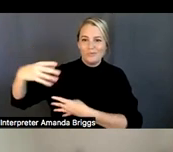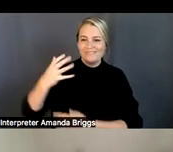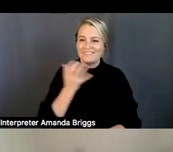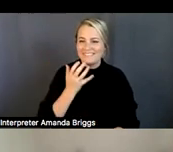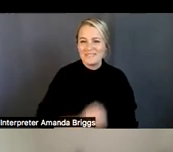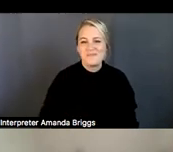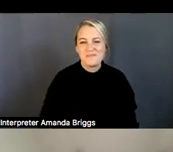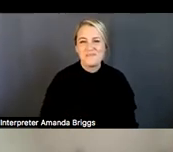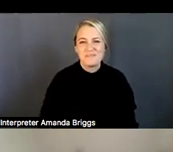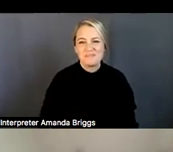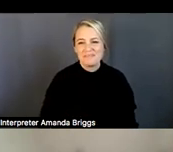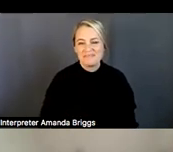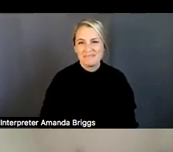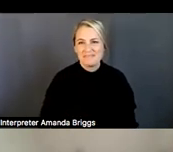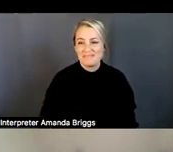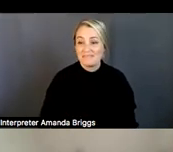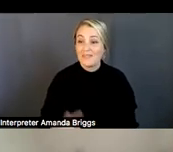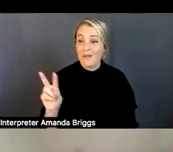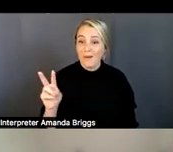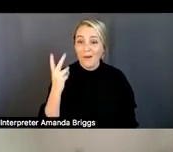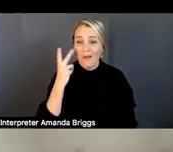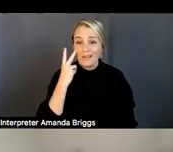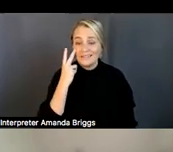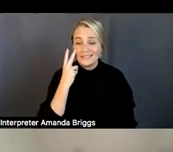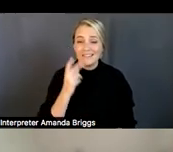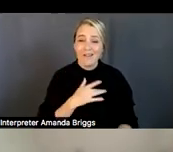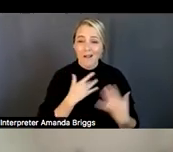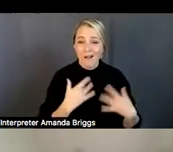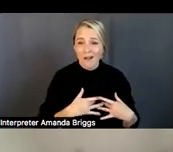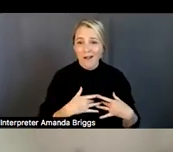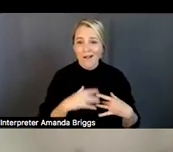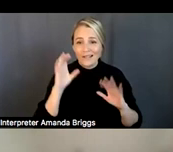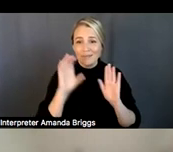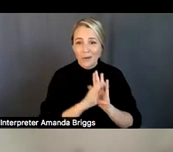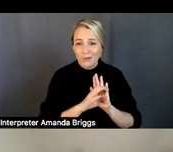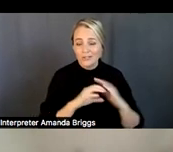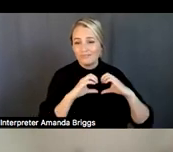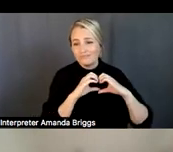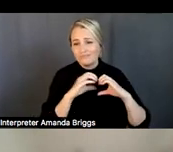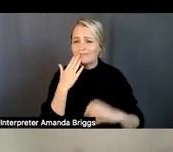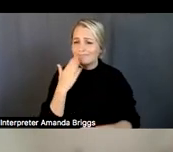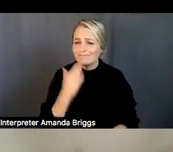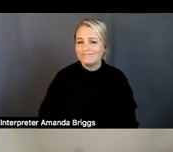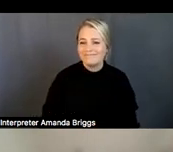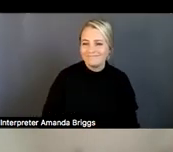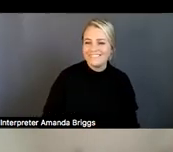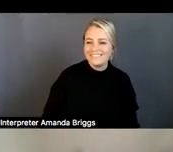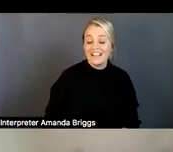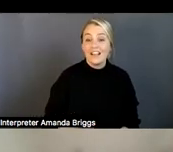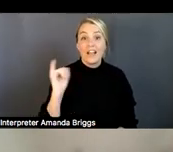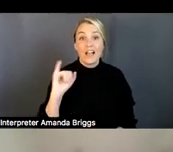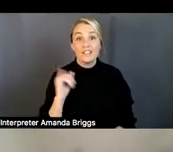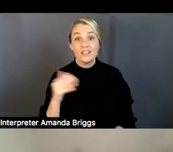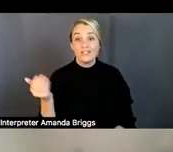See the heart emojis too. Thank you. I'm also going to invite our